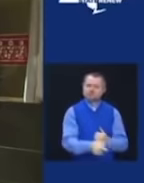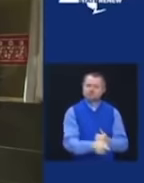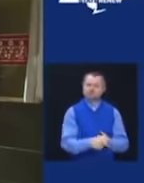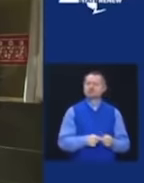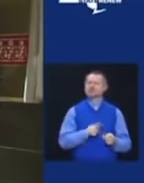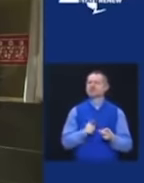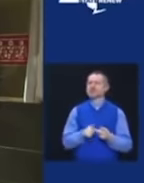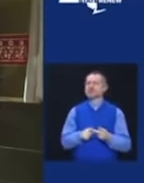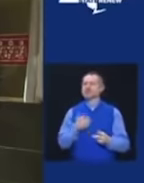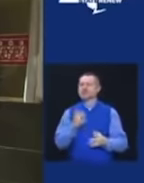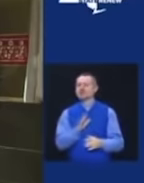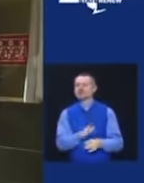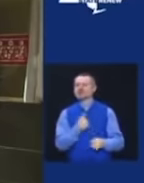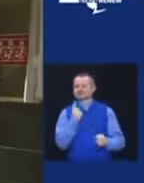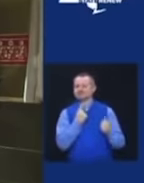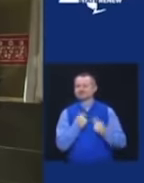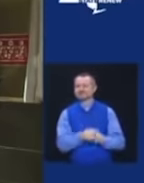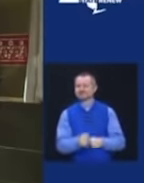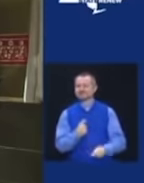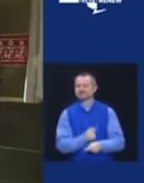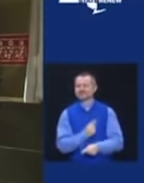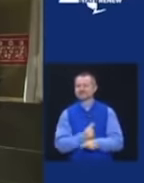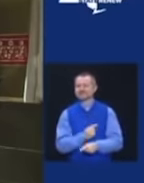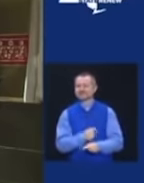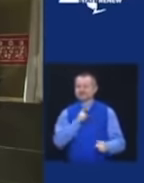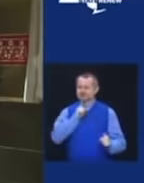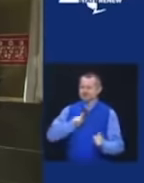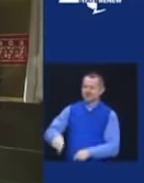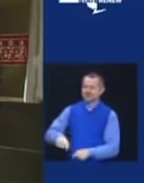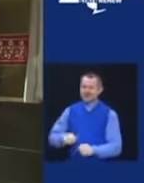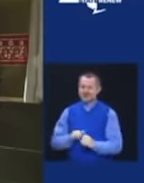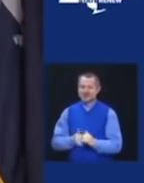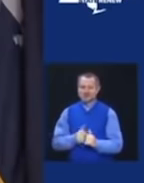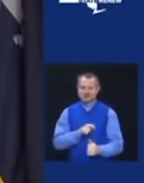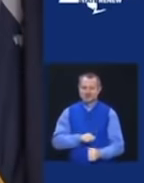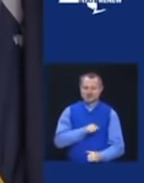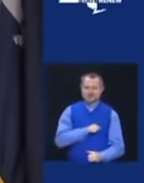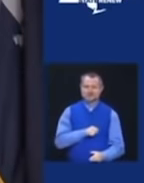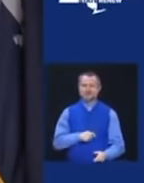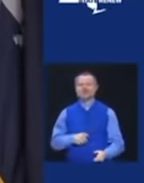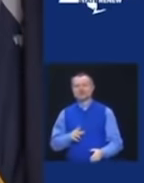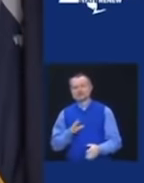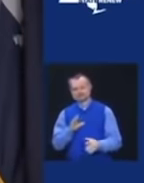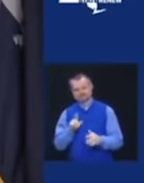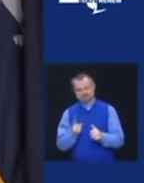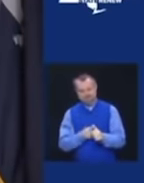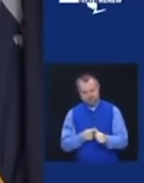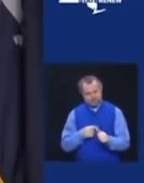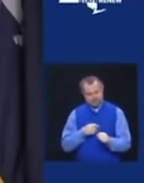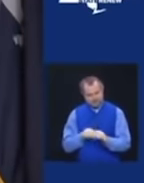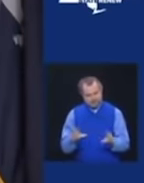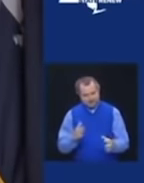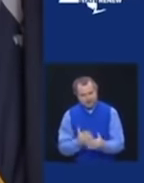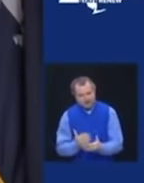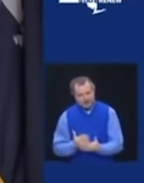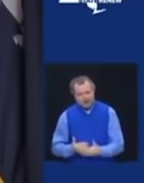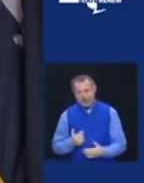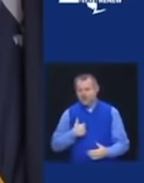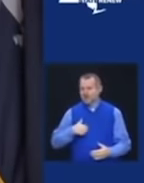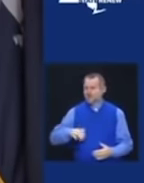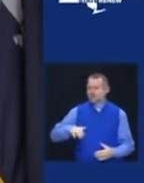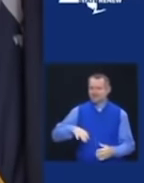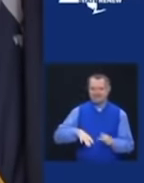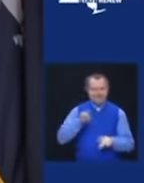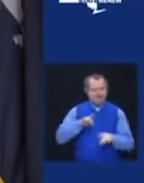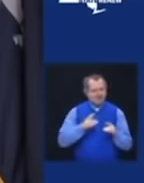you? Well, let's be clear on the facts. First, we haven't gotten the facts. Let the